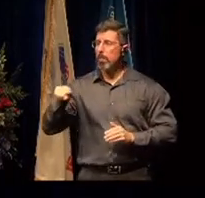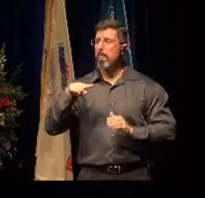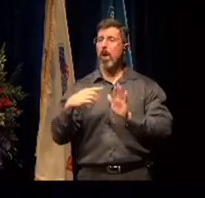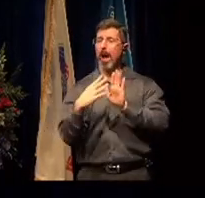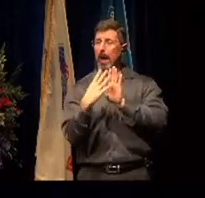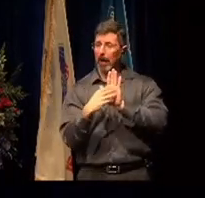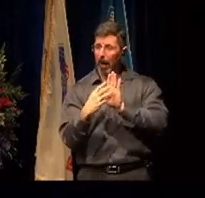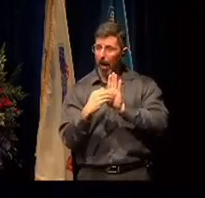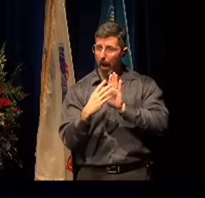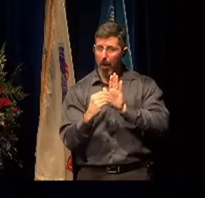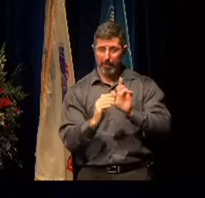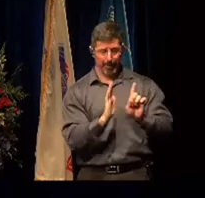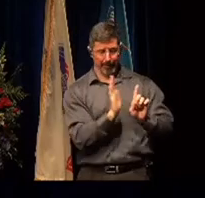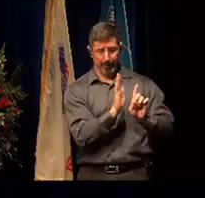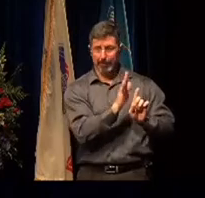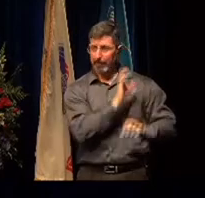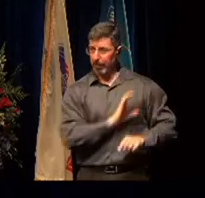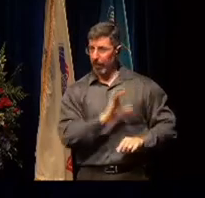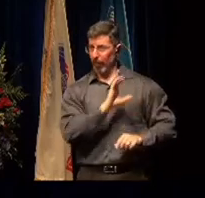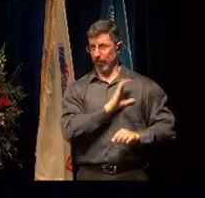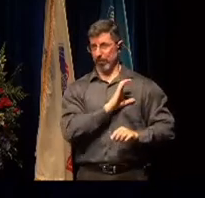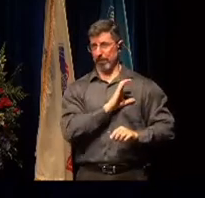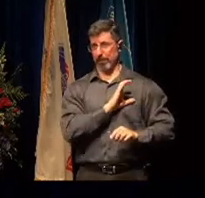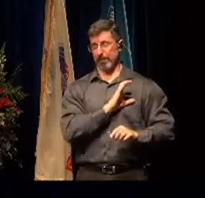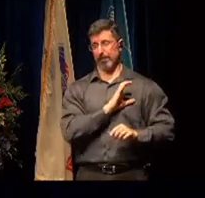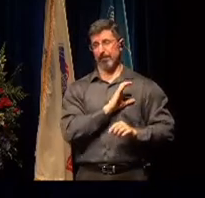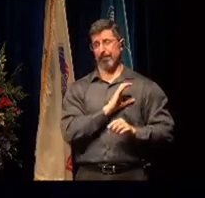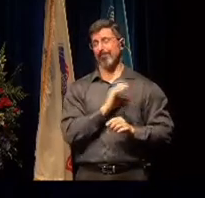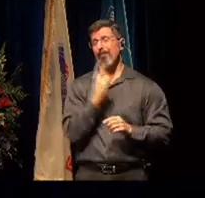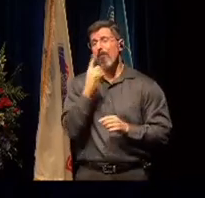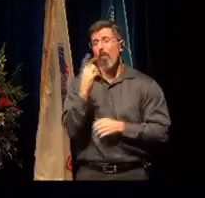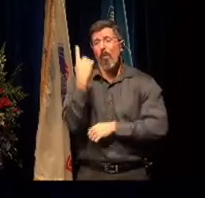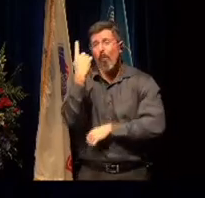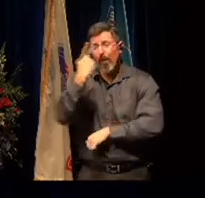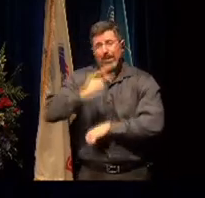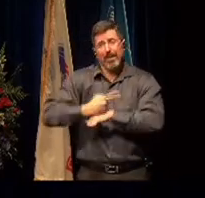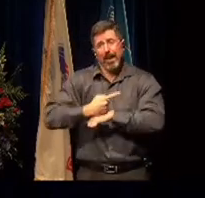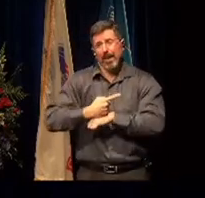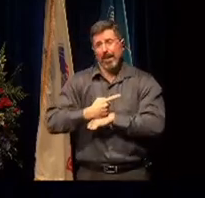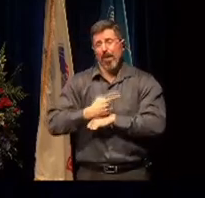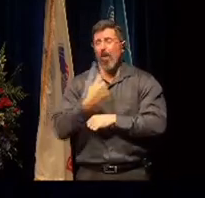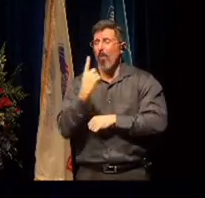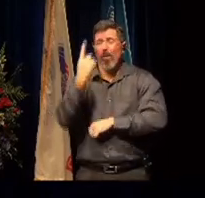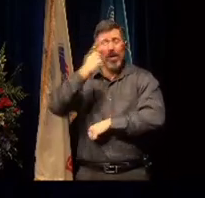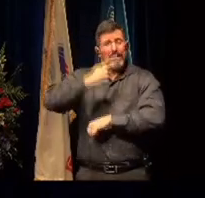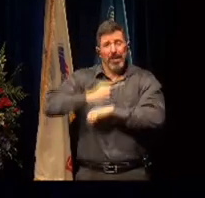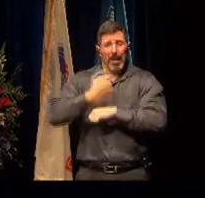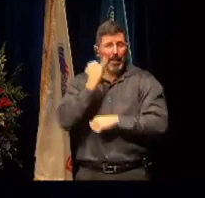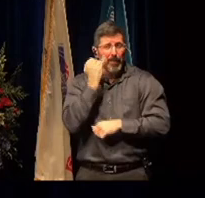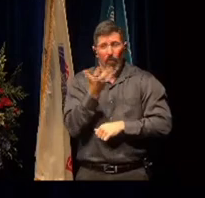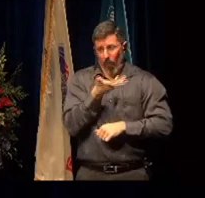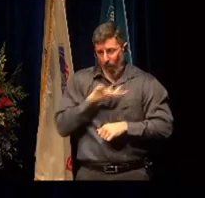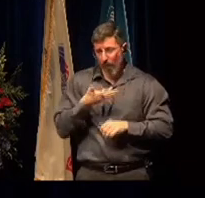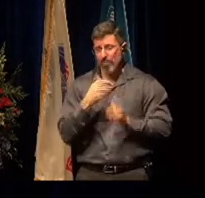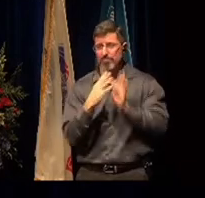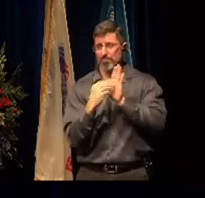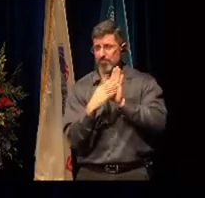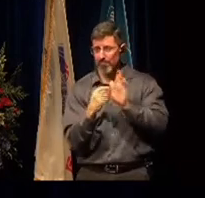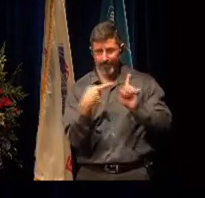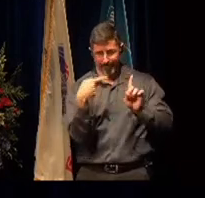even if for only a day. Can you imagine such a day? imagine how much better we would